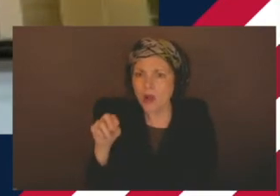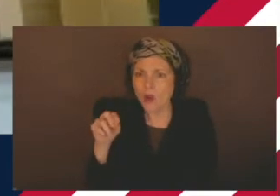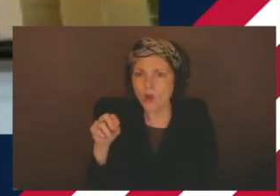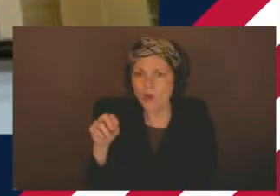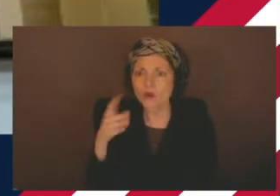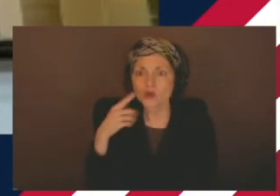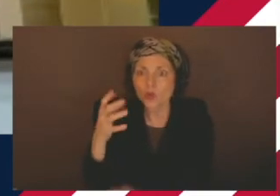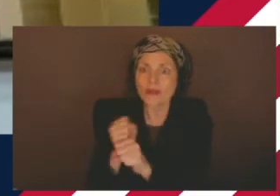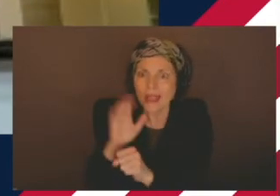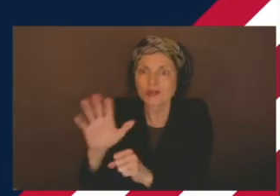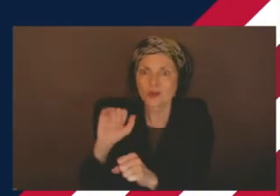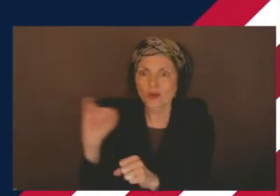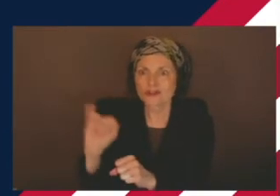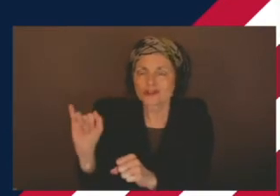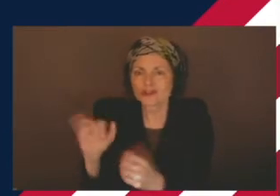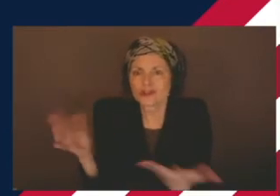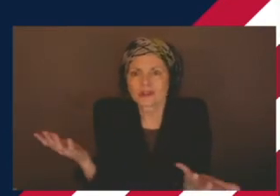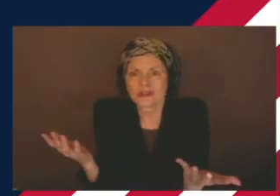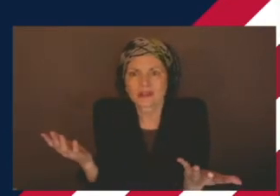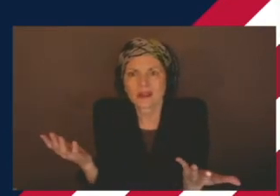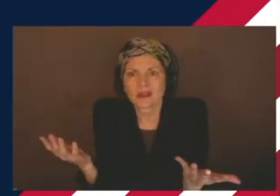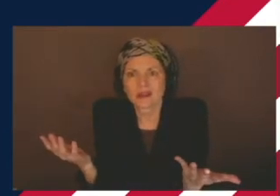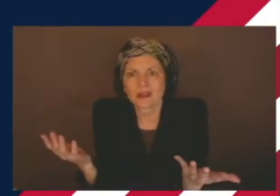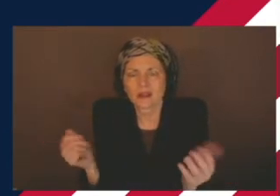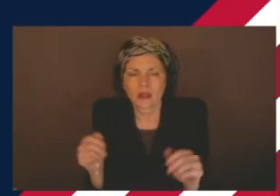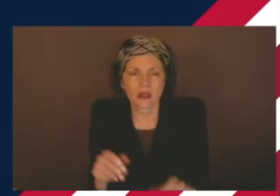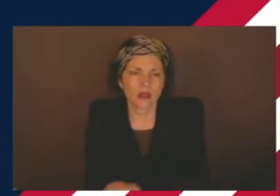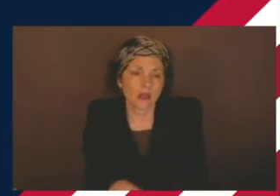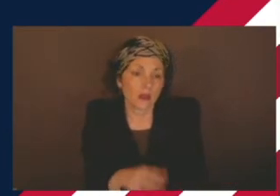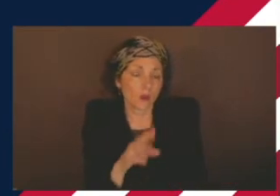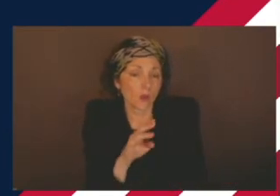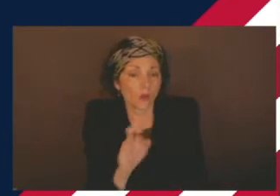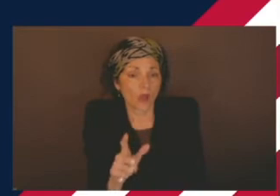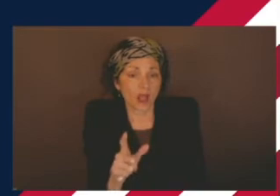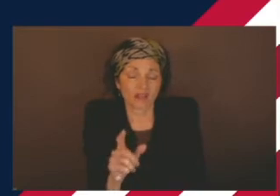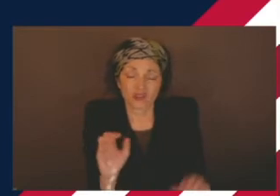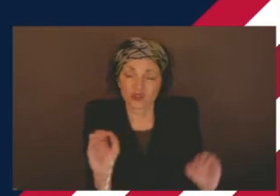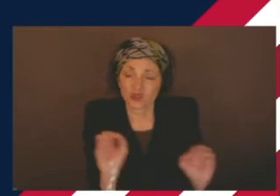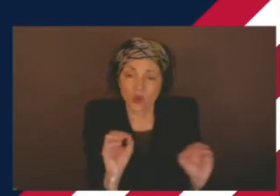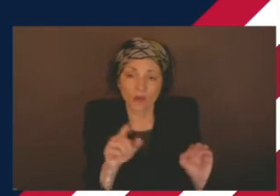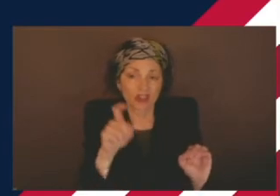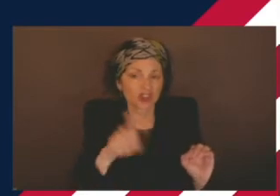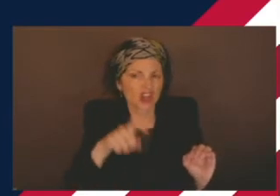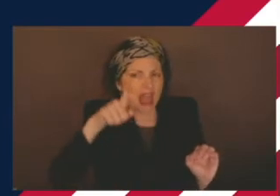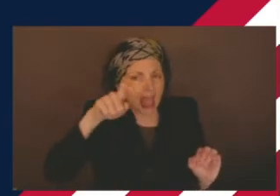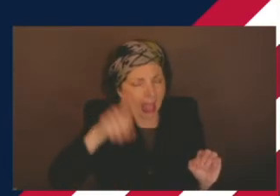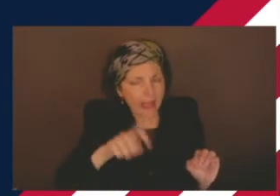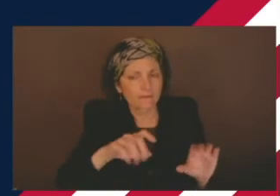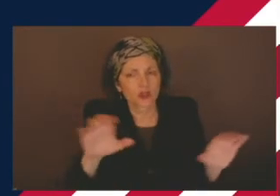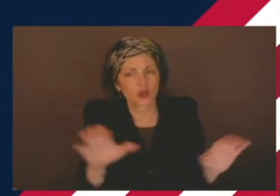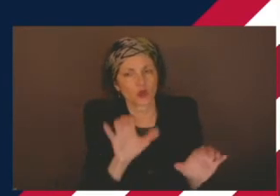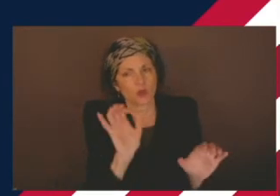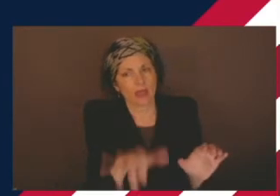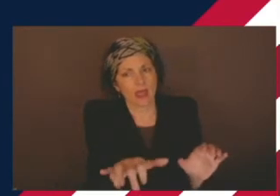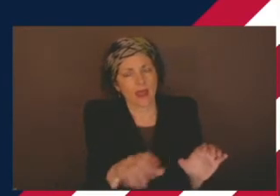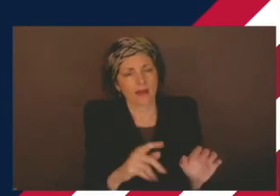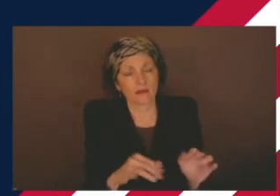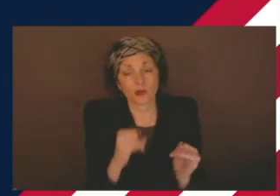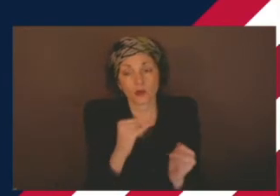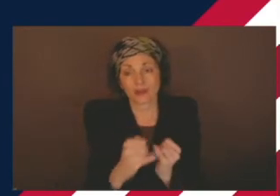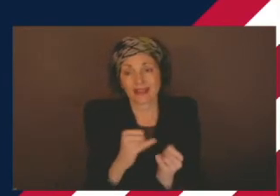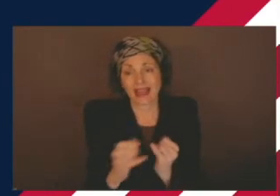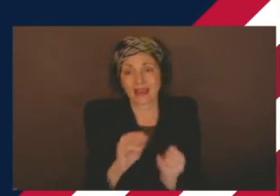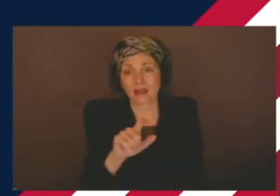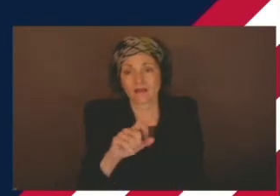Well, nobody should have to live like this. At the end of 2018, during the period where